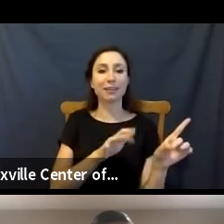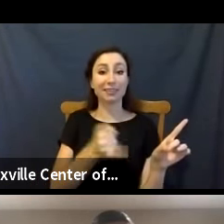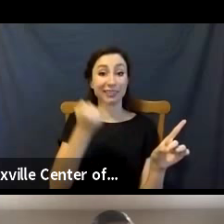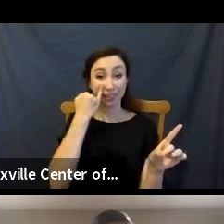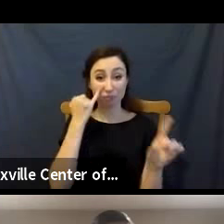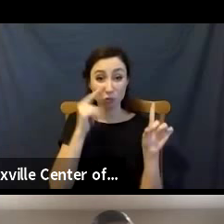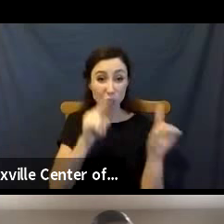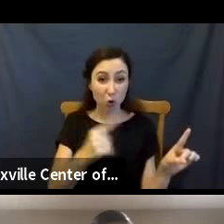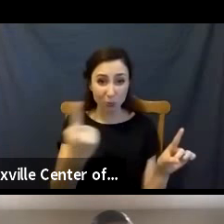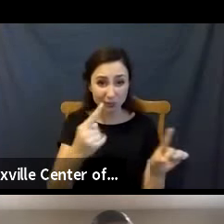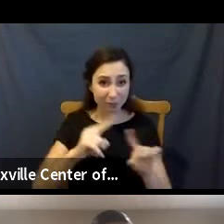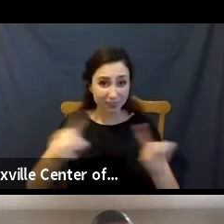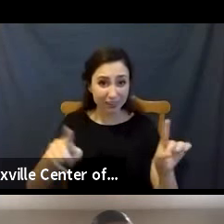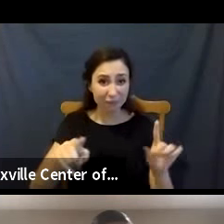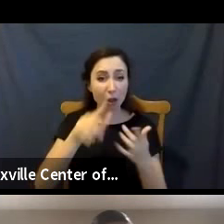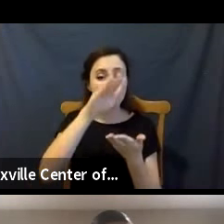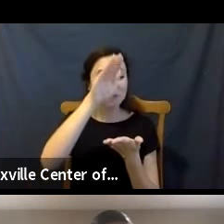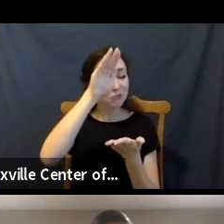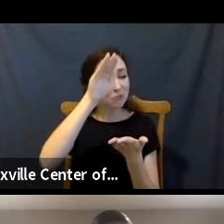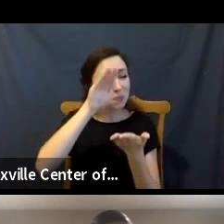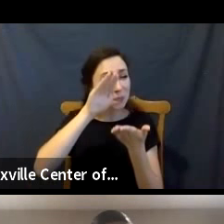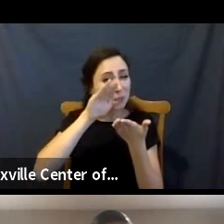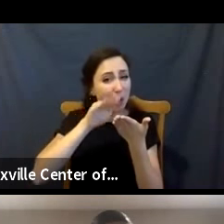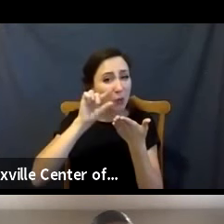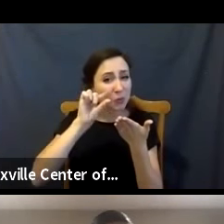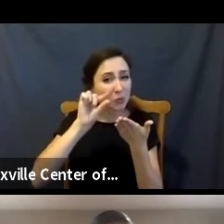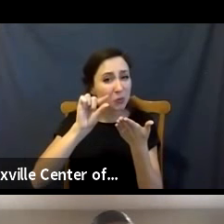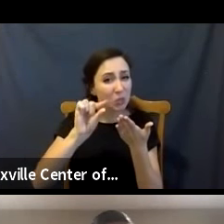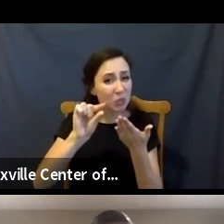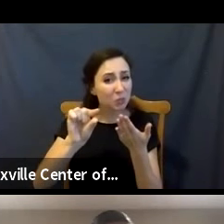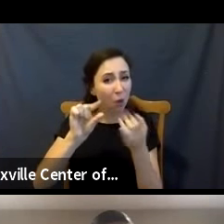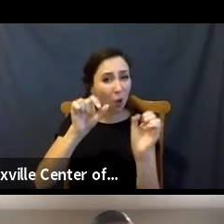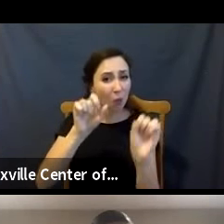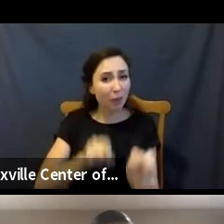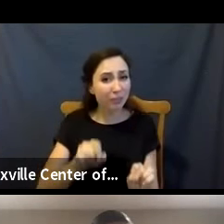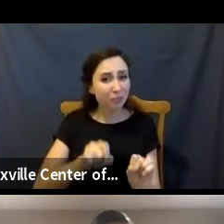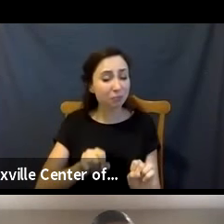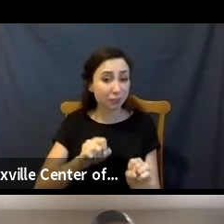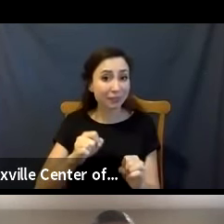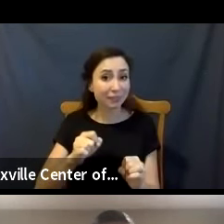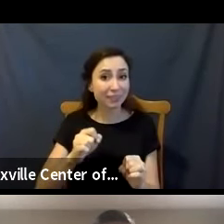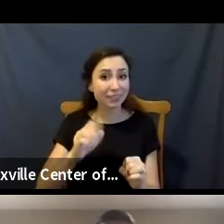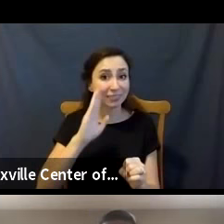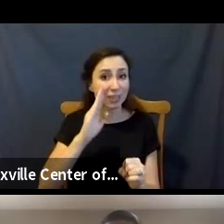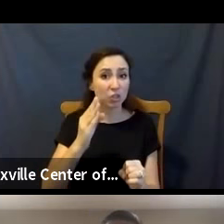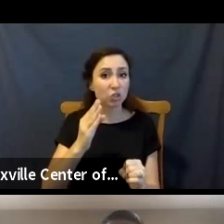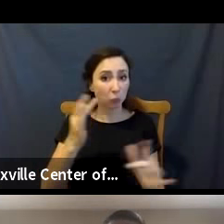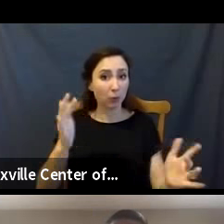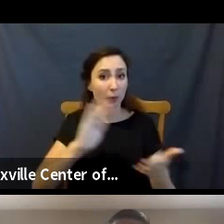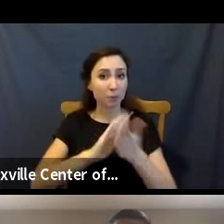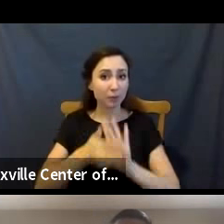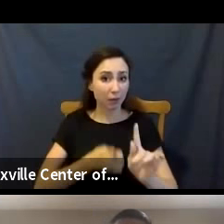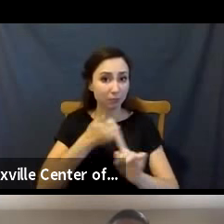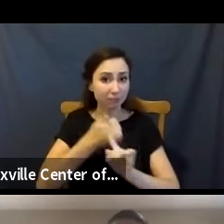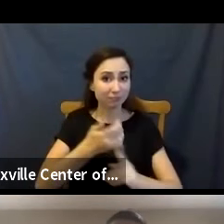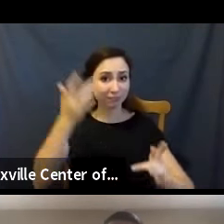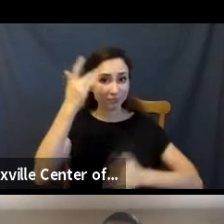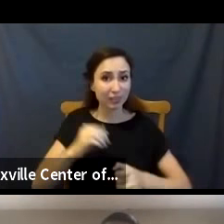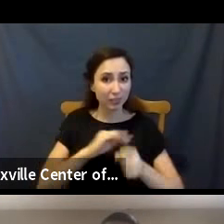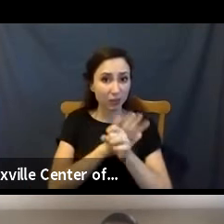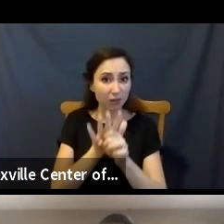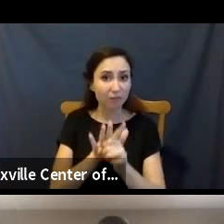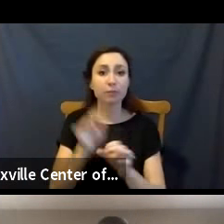very small. There was a study of over 9,000 patients at Brigham and Women's in Boston, and